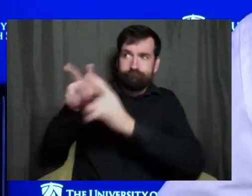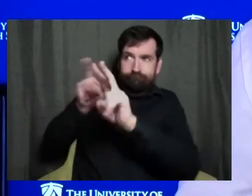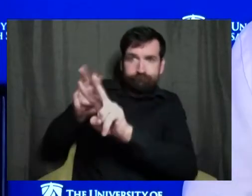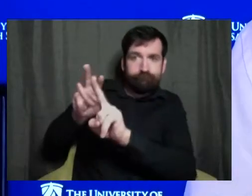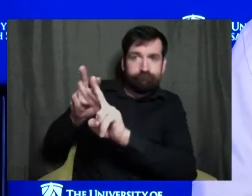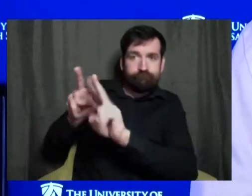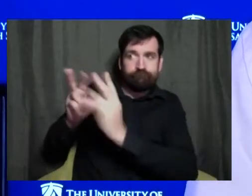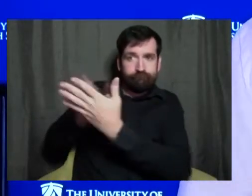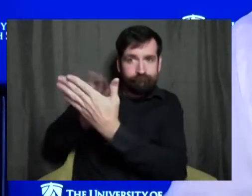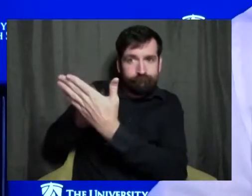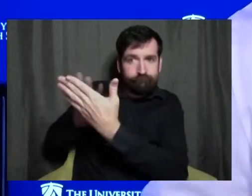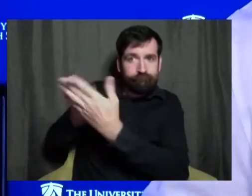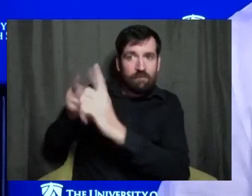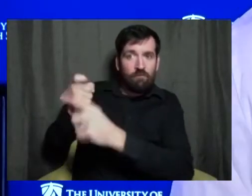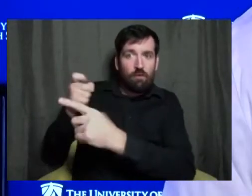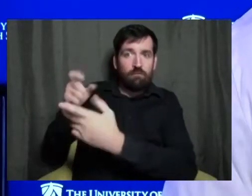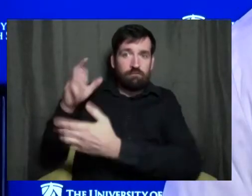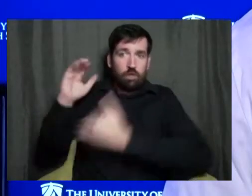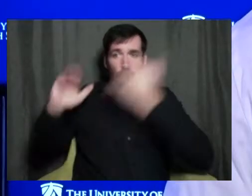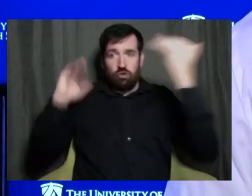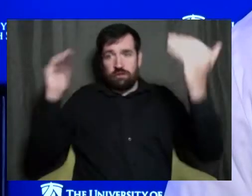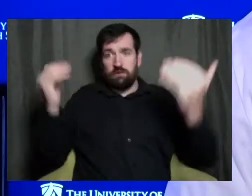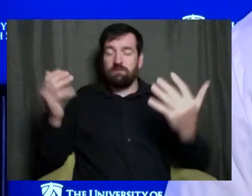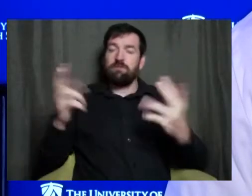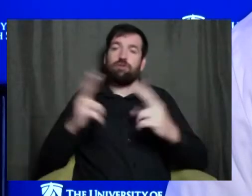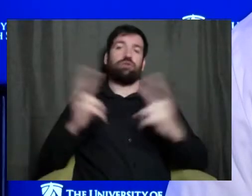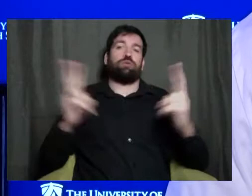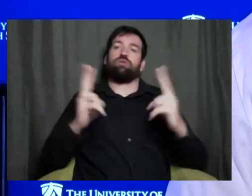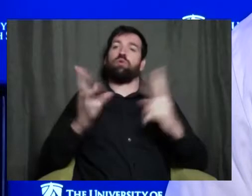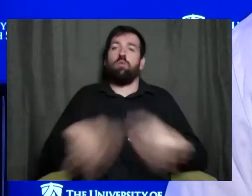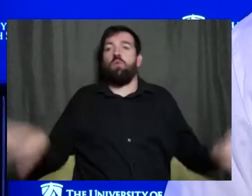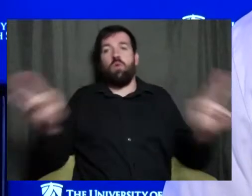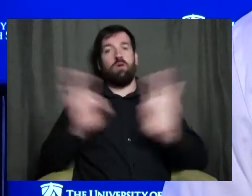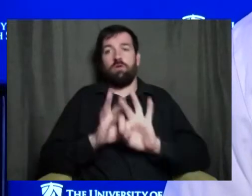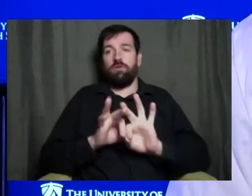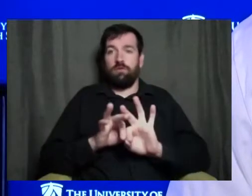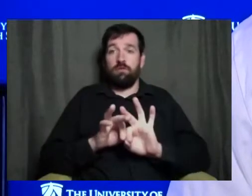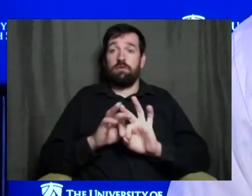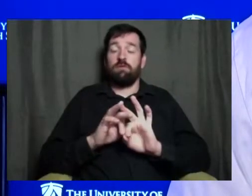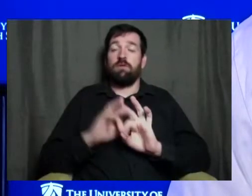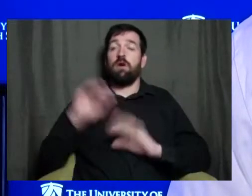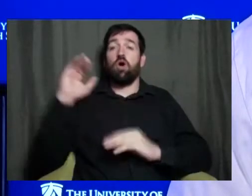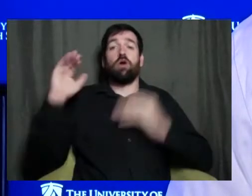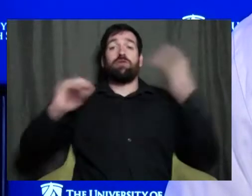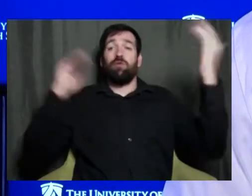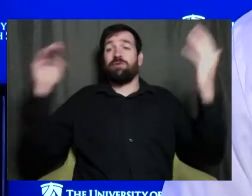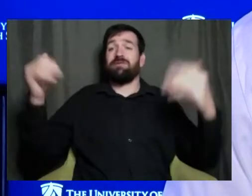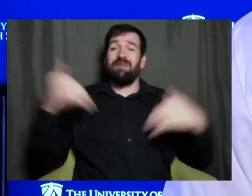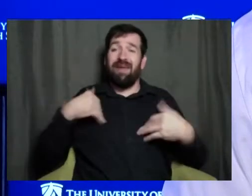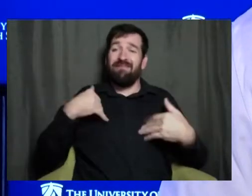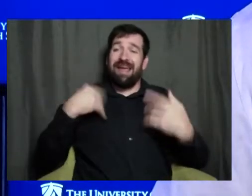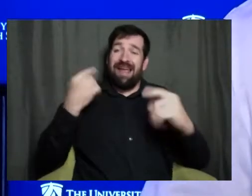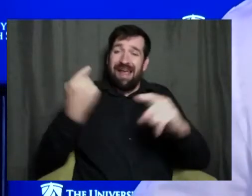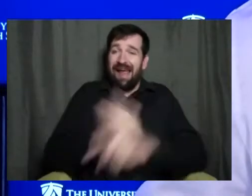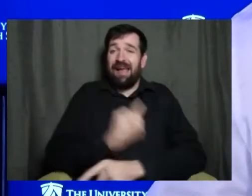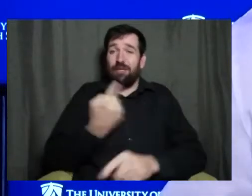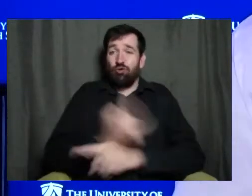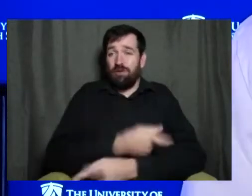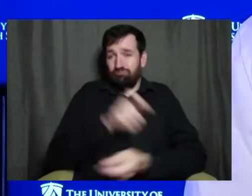so it is so important therefore that the adults have all the accurate information.